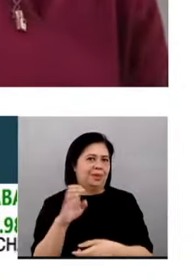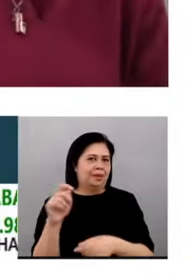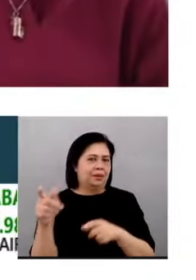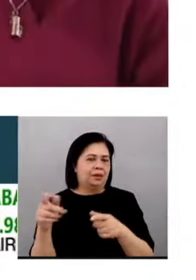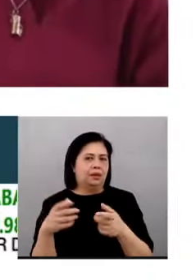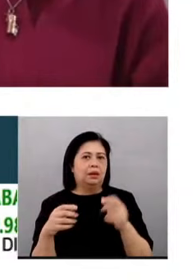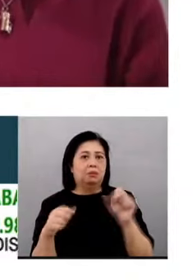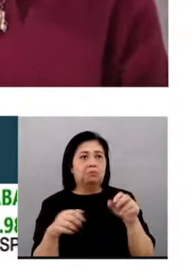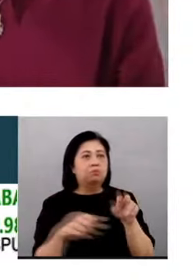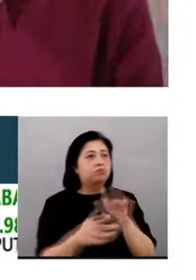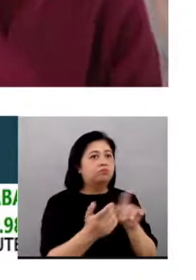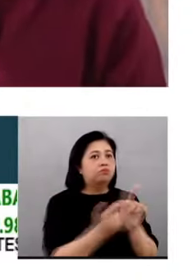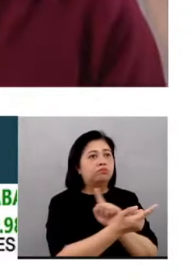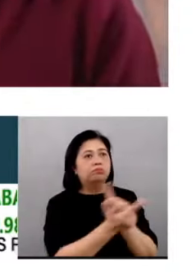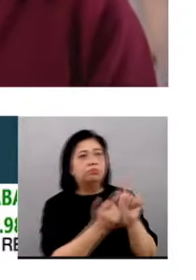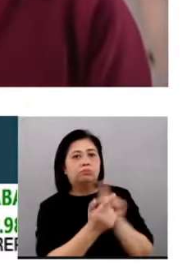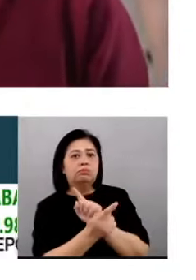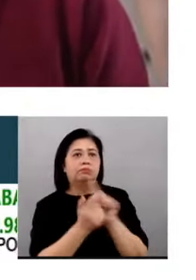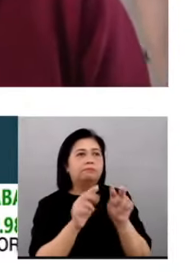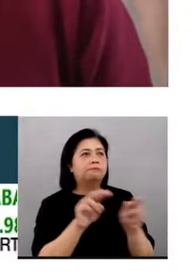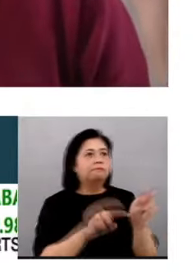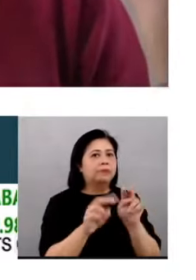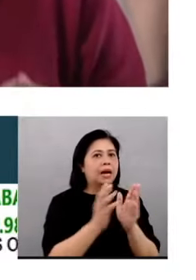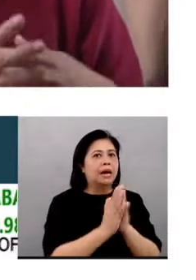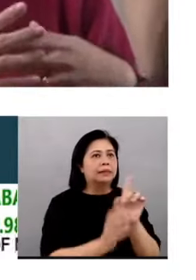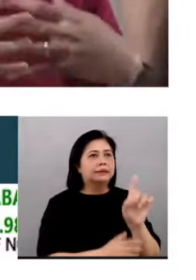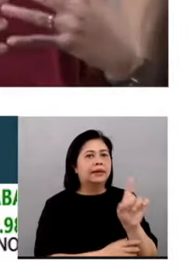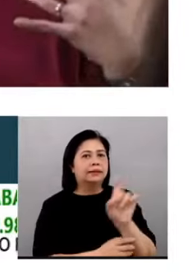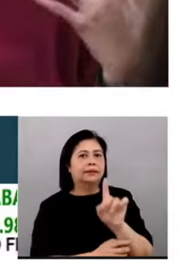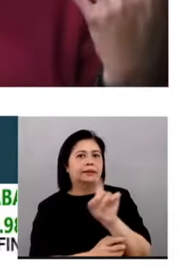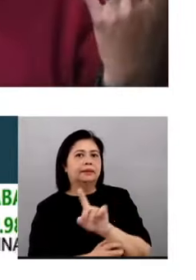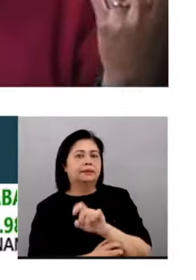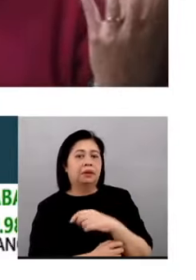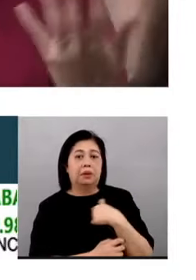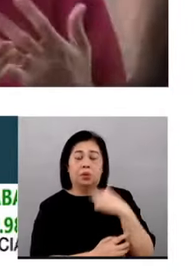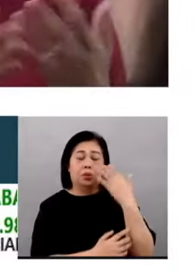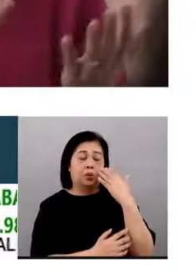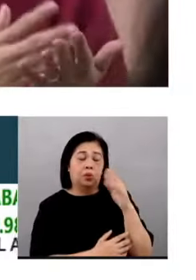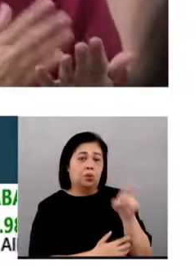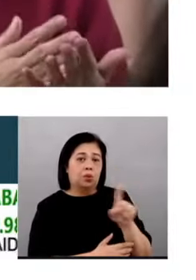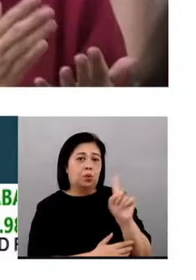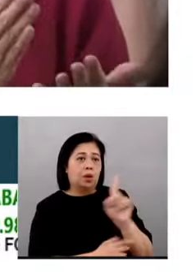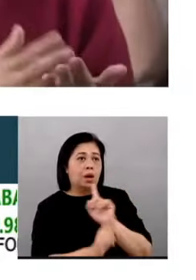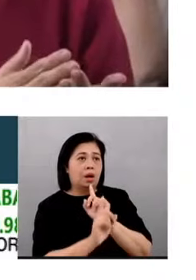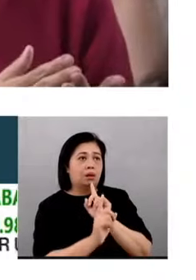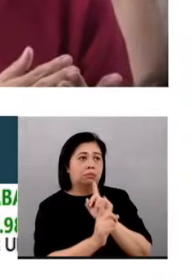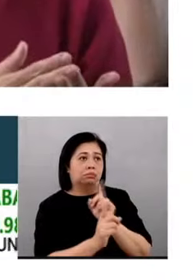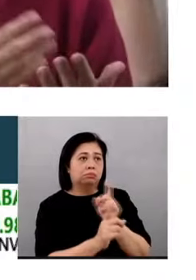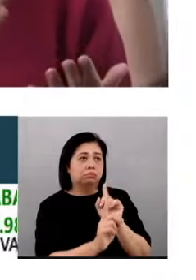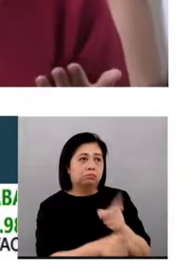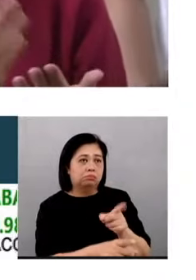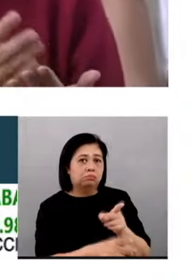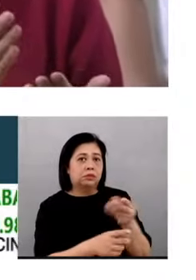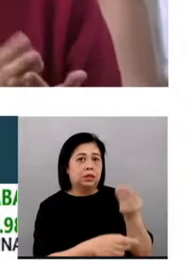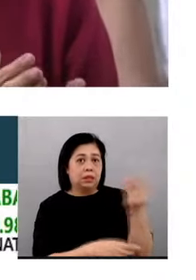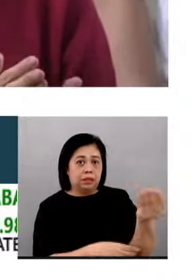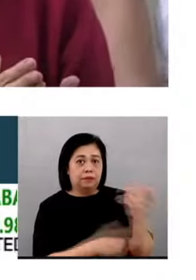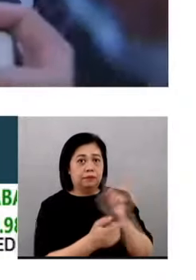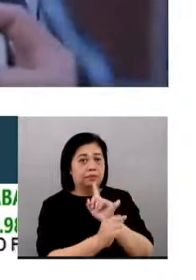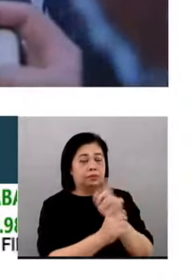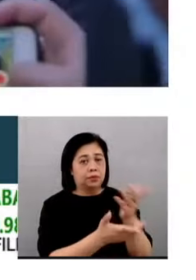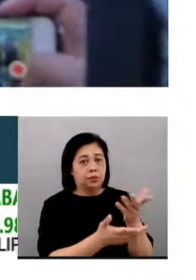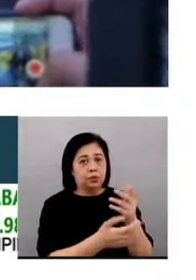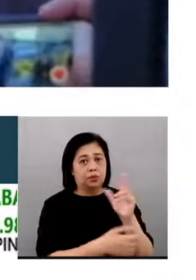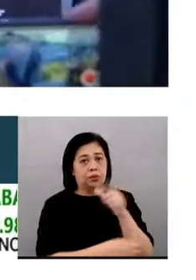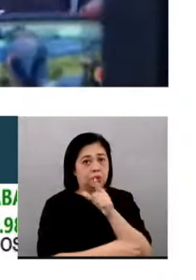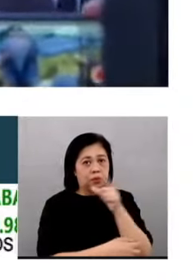moving around and asking that question. So I mean, I don't know what answer she is being given,